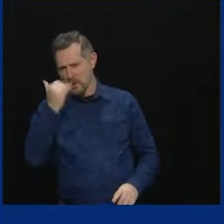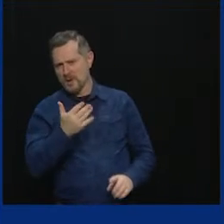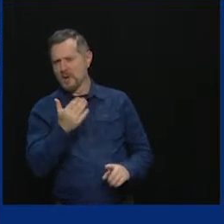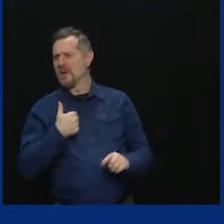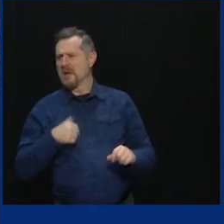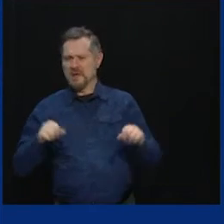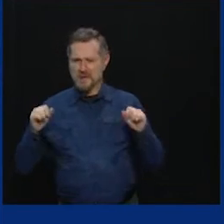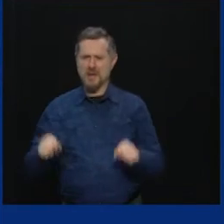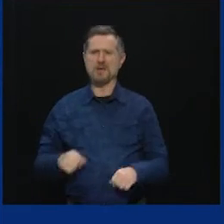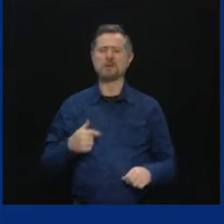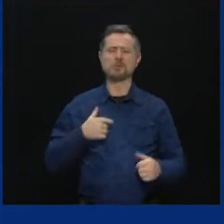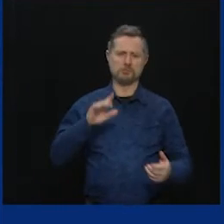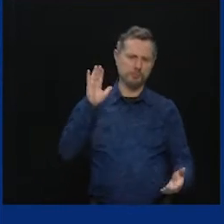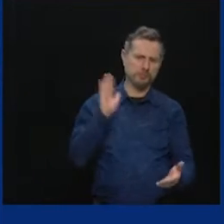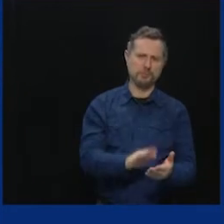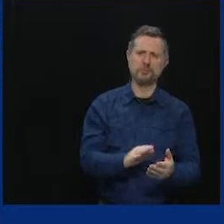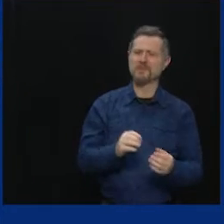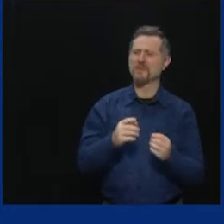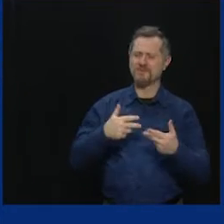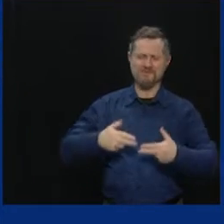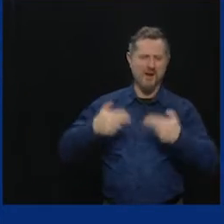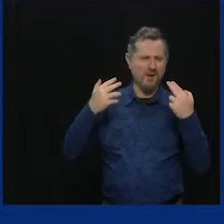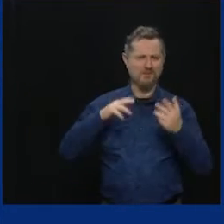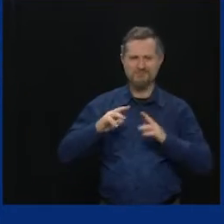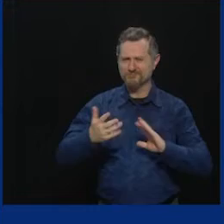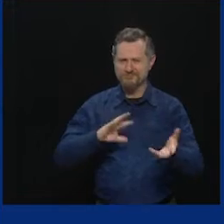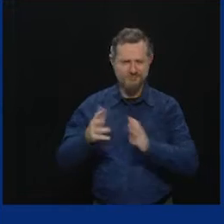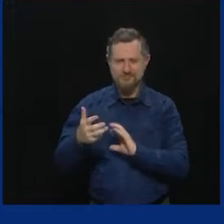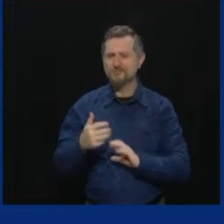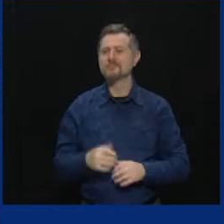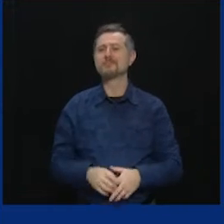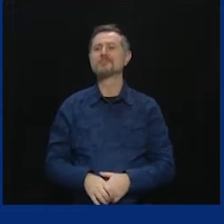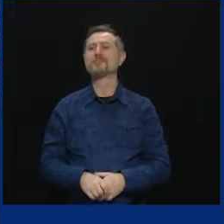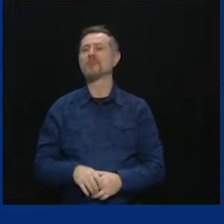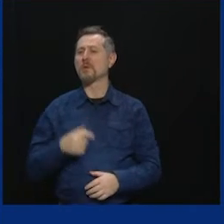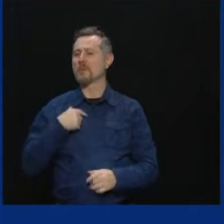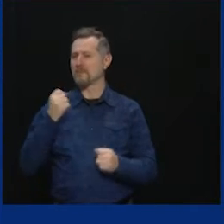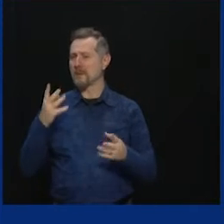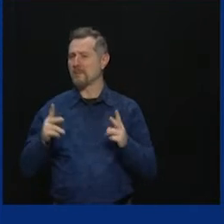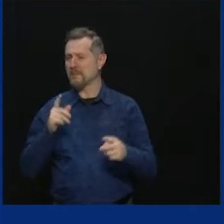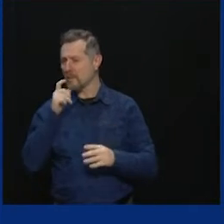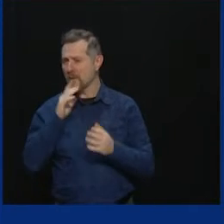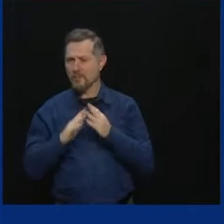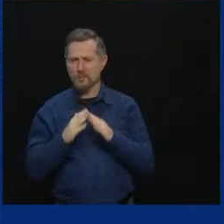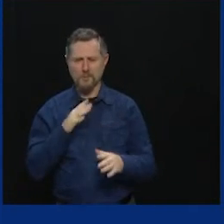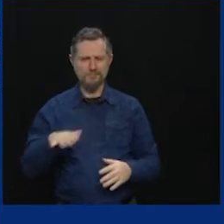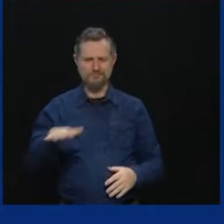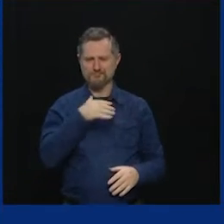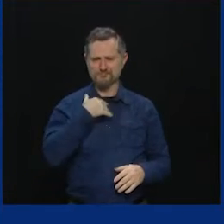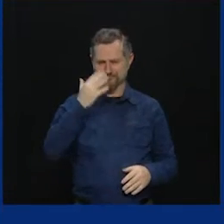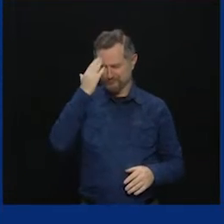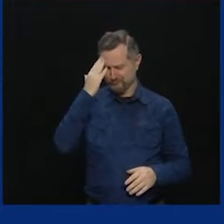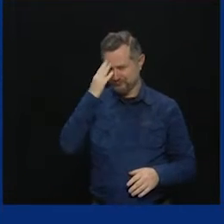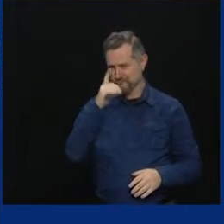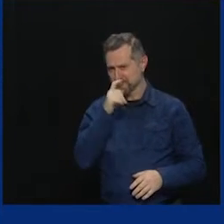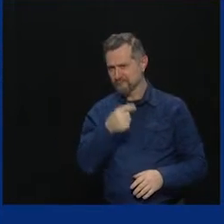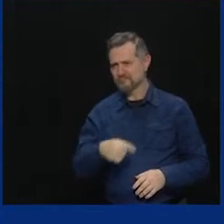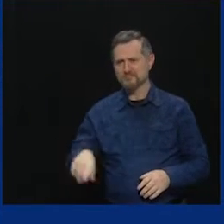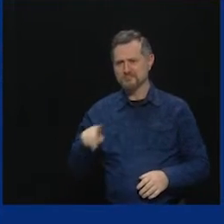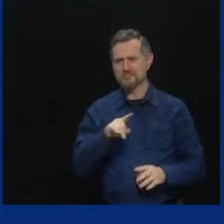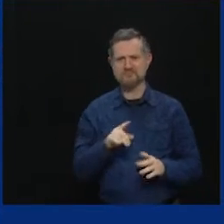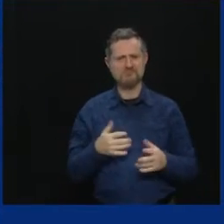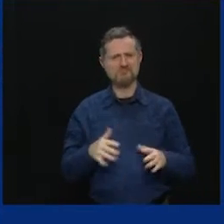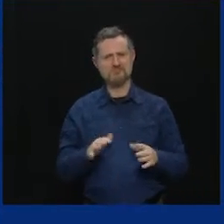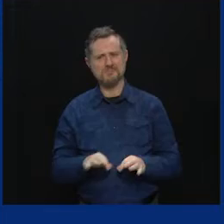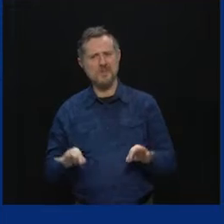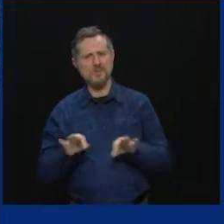interrupt violence. And we understood the people in the community are essential to working with